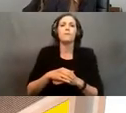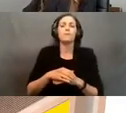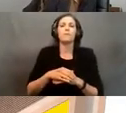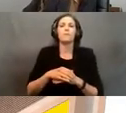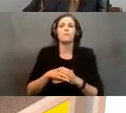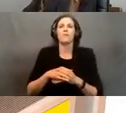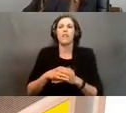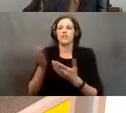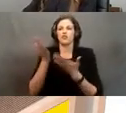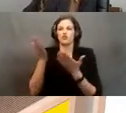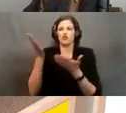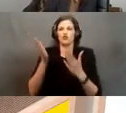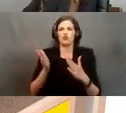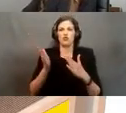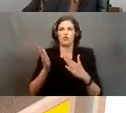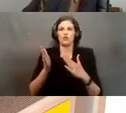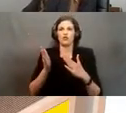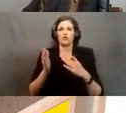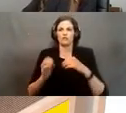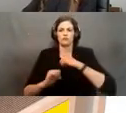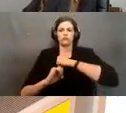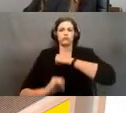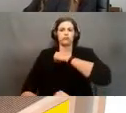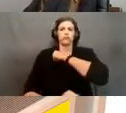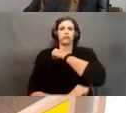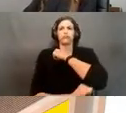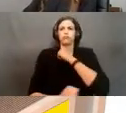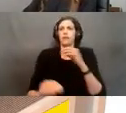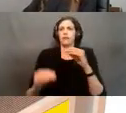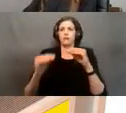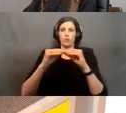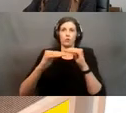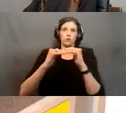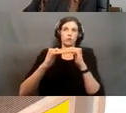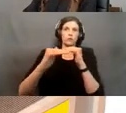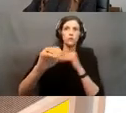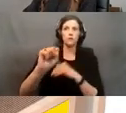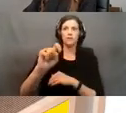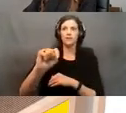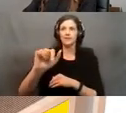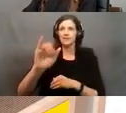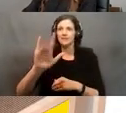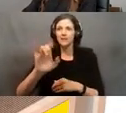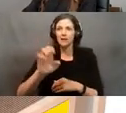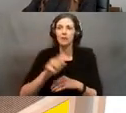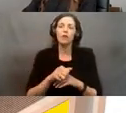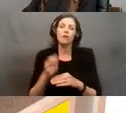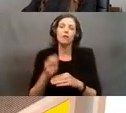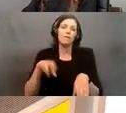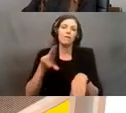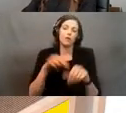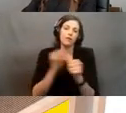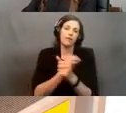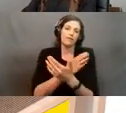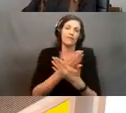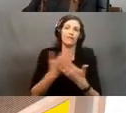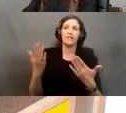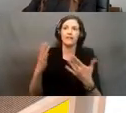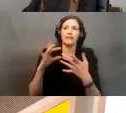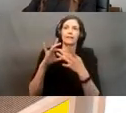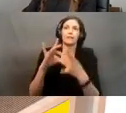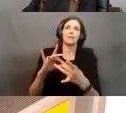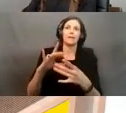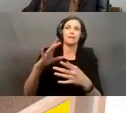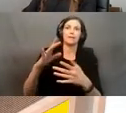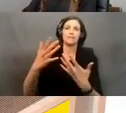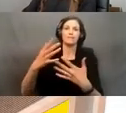that will be a much more stable environment than anything else you've experienced. Of course, everything depends on what your own access and bandwidth is